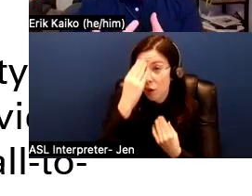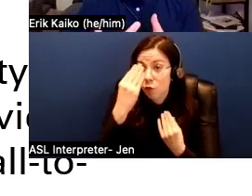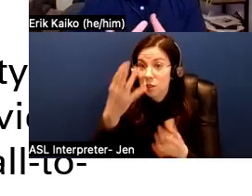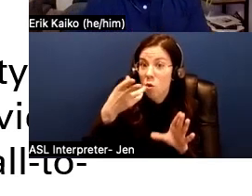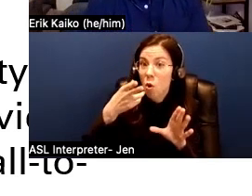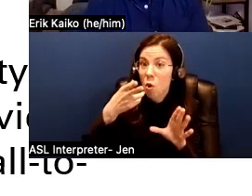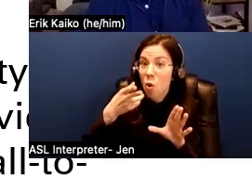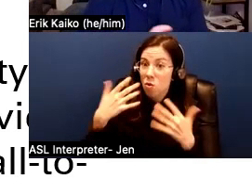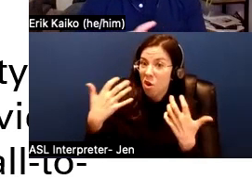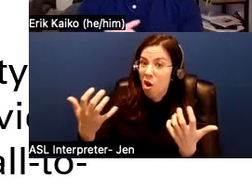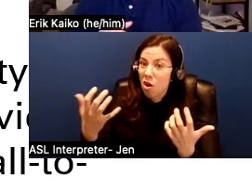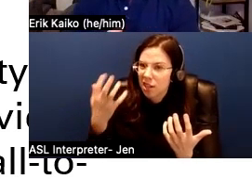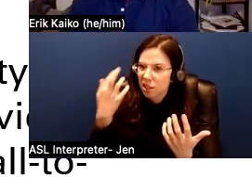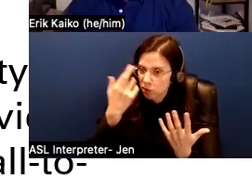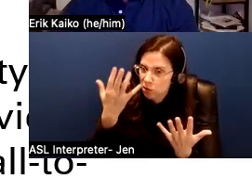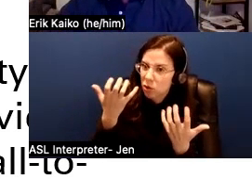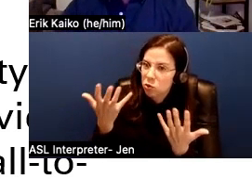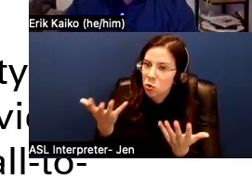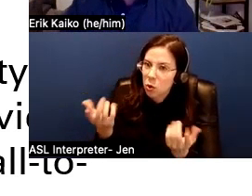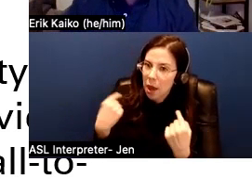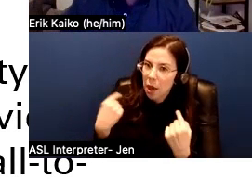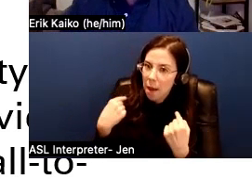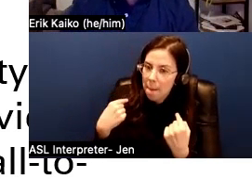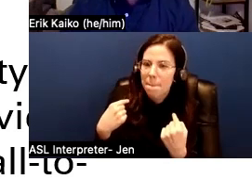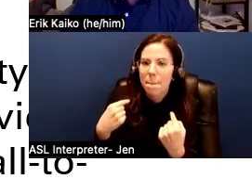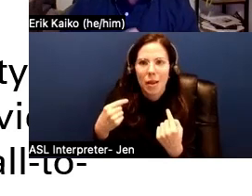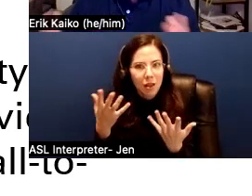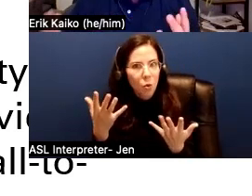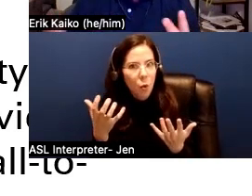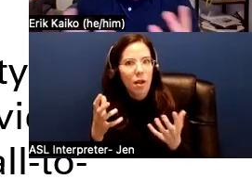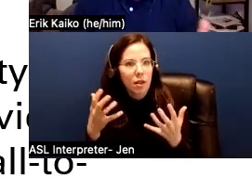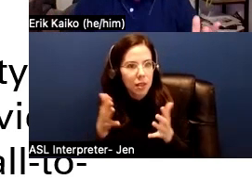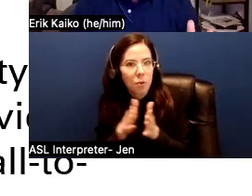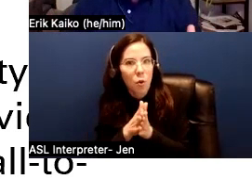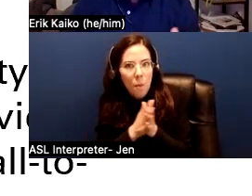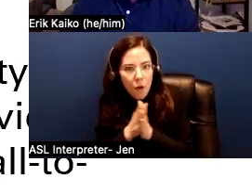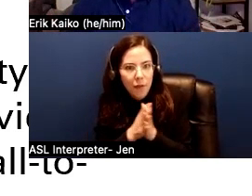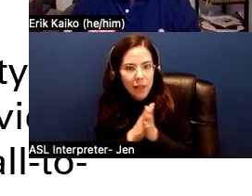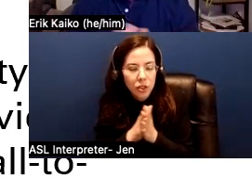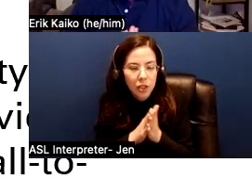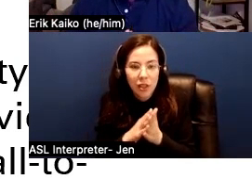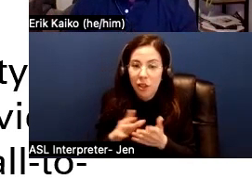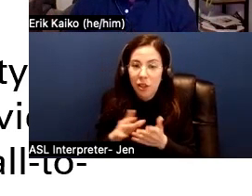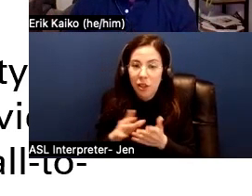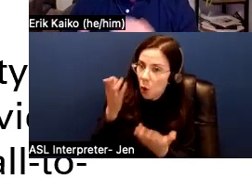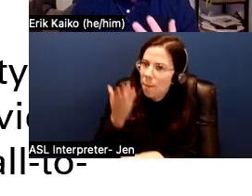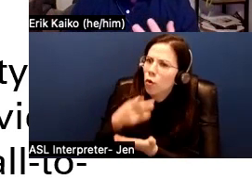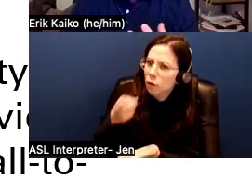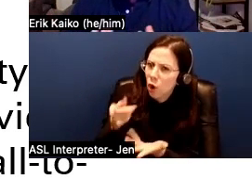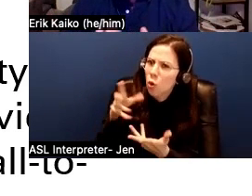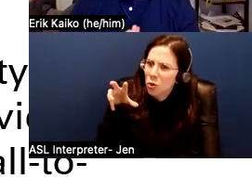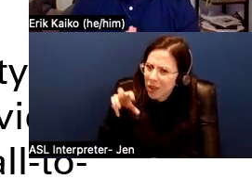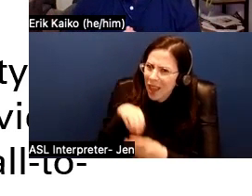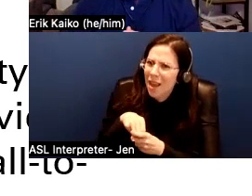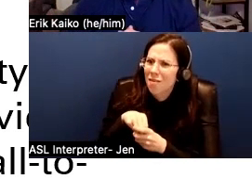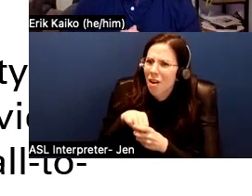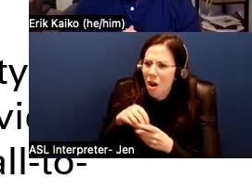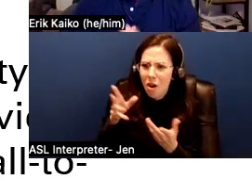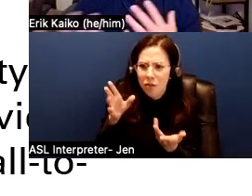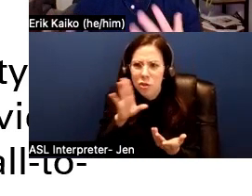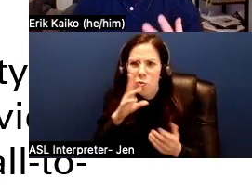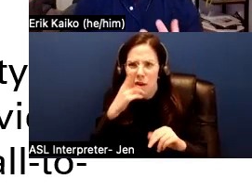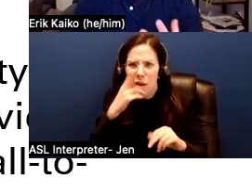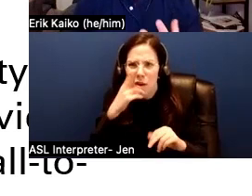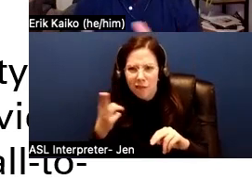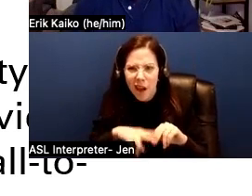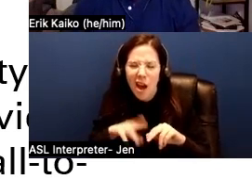them that motivation, if we've taken steps to prove to them that they have an ability to engage with us, that they have a good time, that they will, it